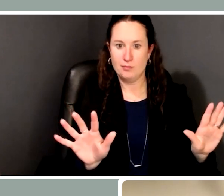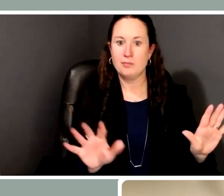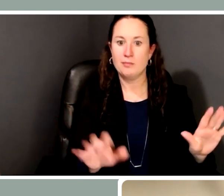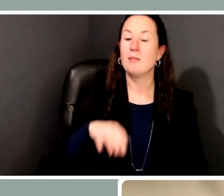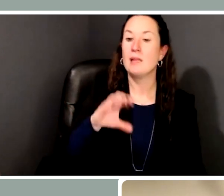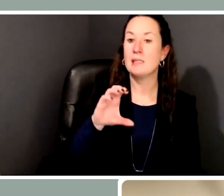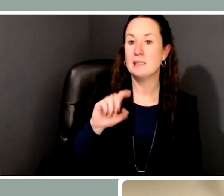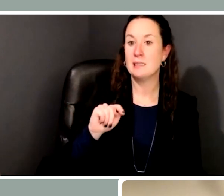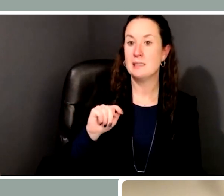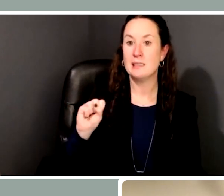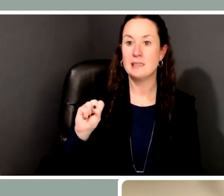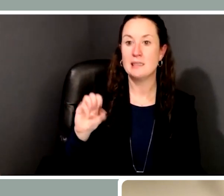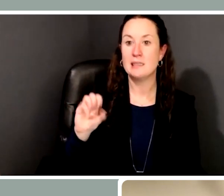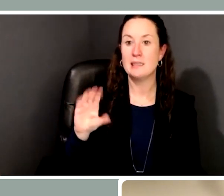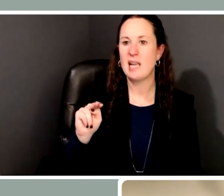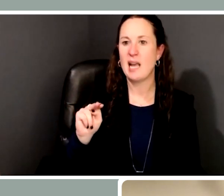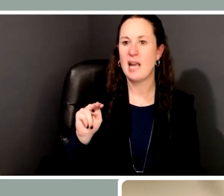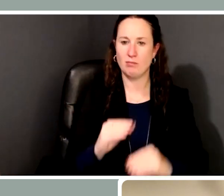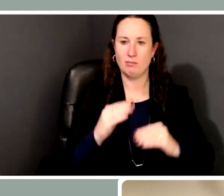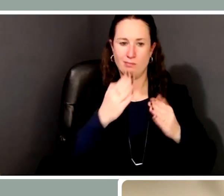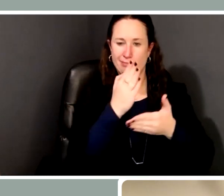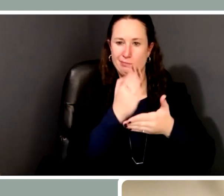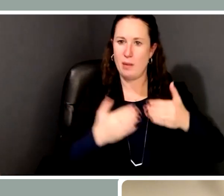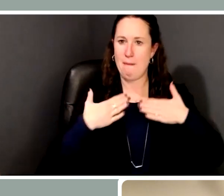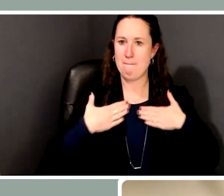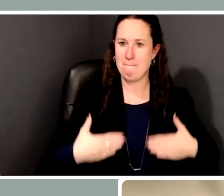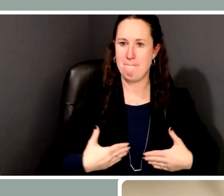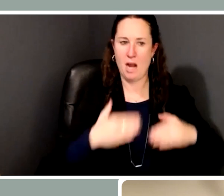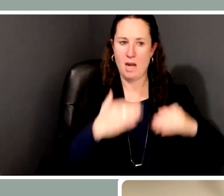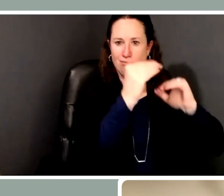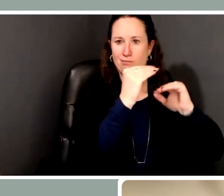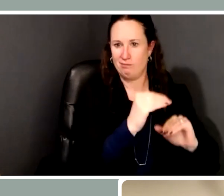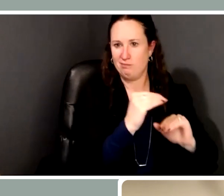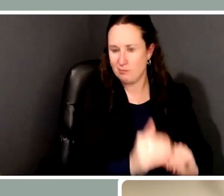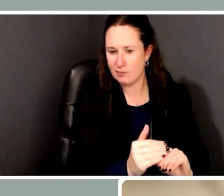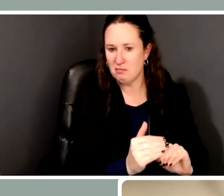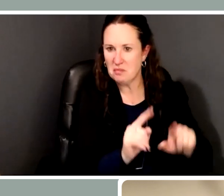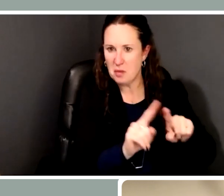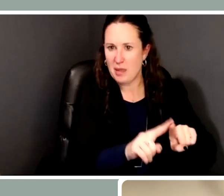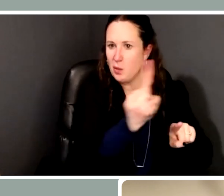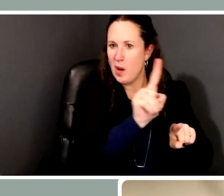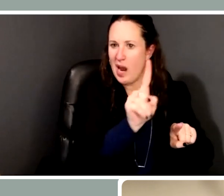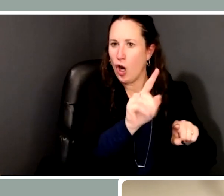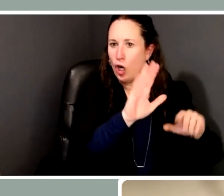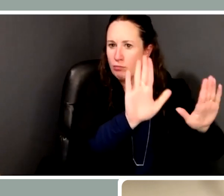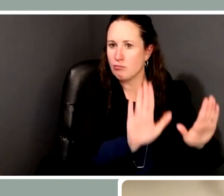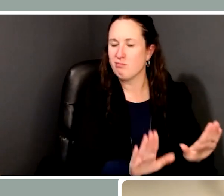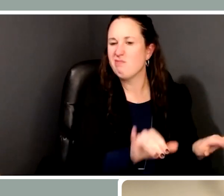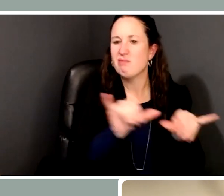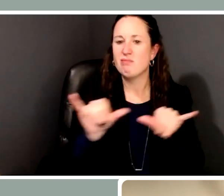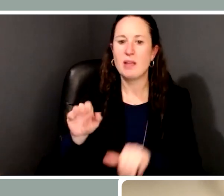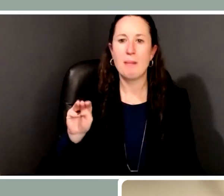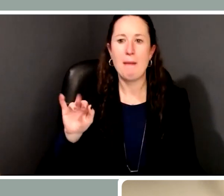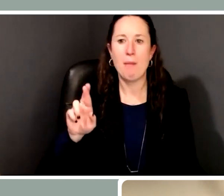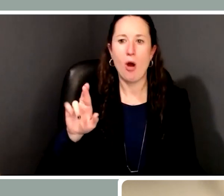only does a portion of the body, but it does it quite quickly. And that's different than an MRI, which is really focused on the technique for an MRI is very much